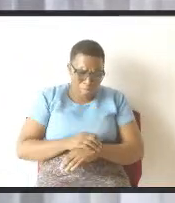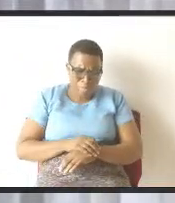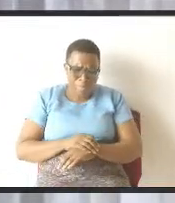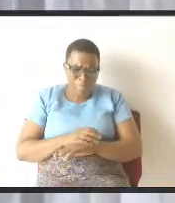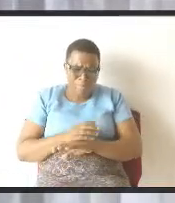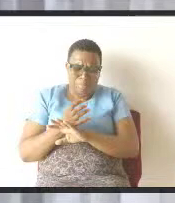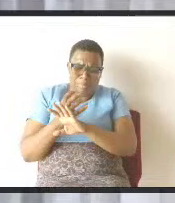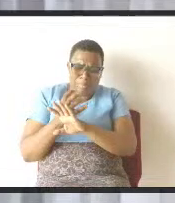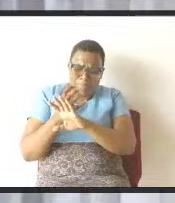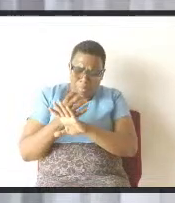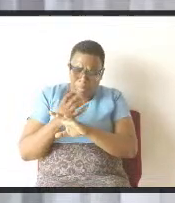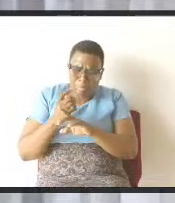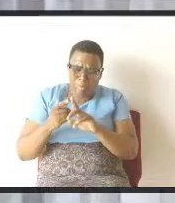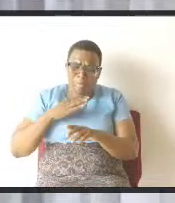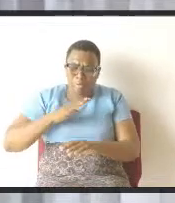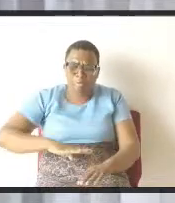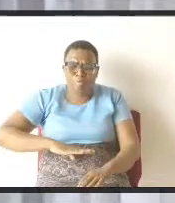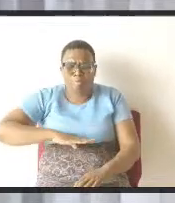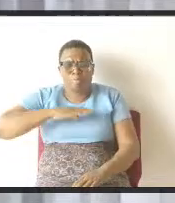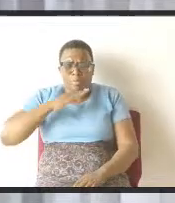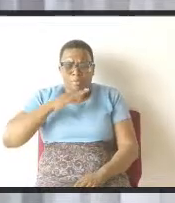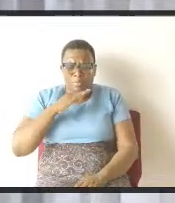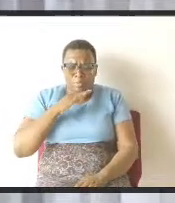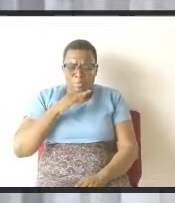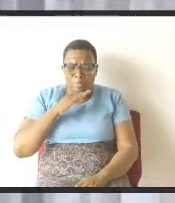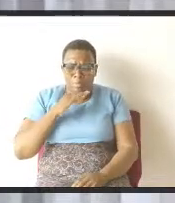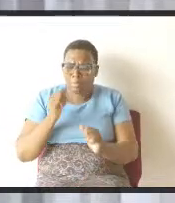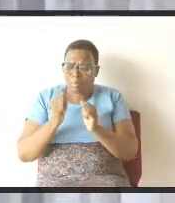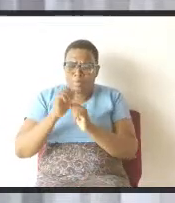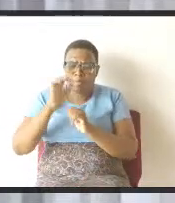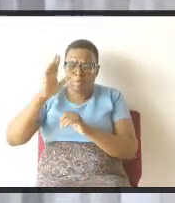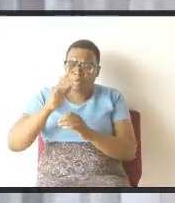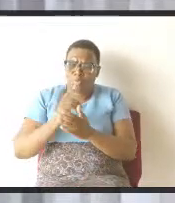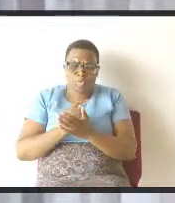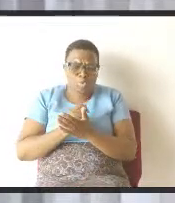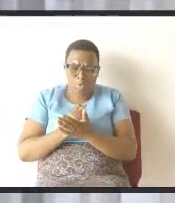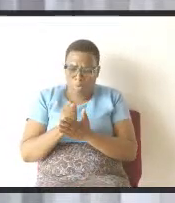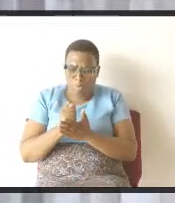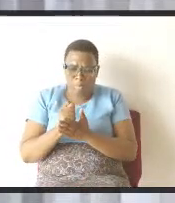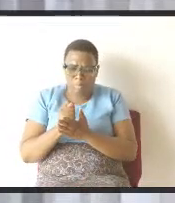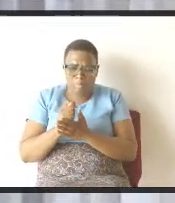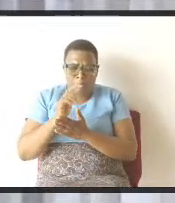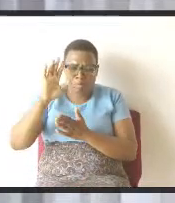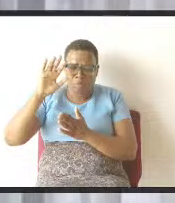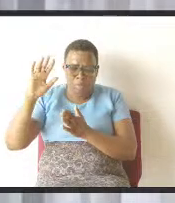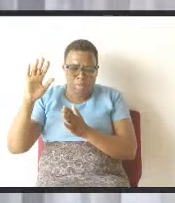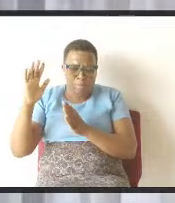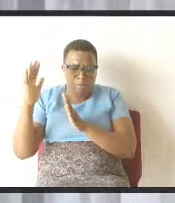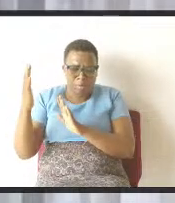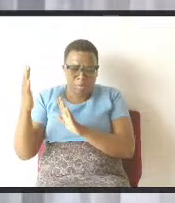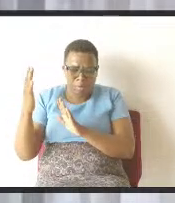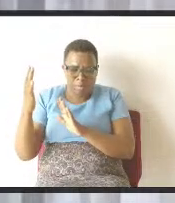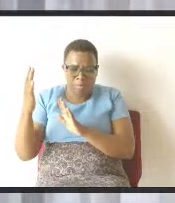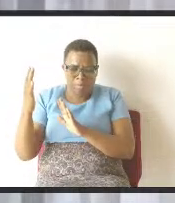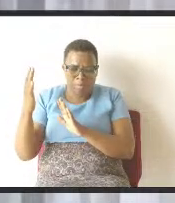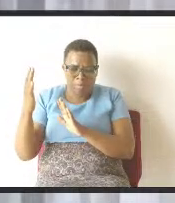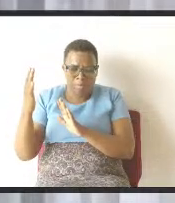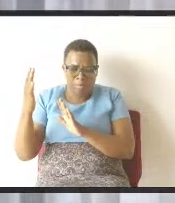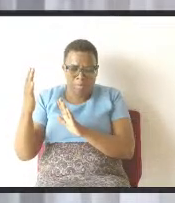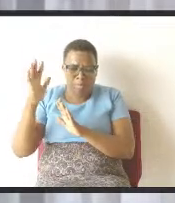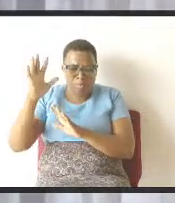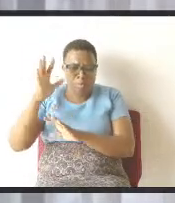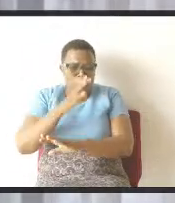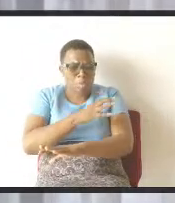desiring to be filled with your truth, with your presence, with your